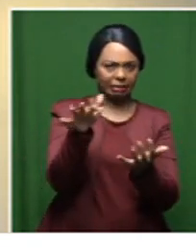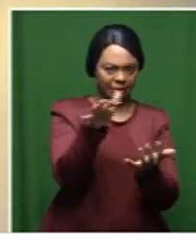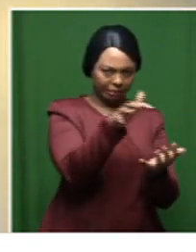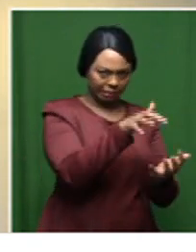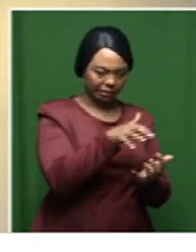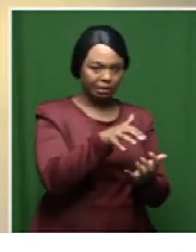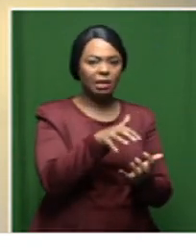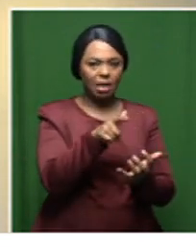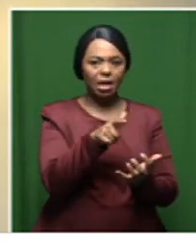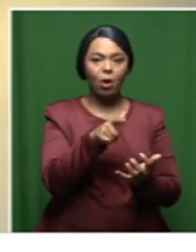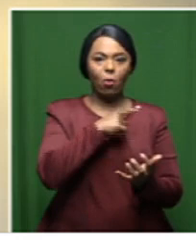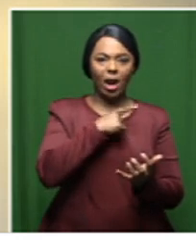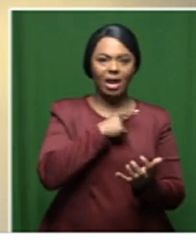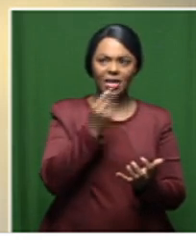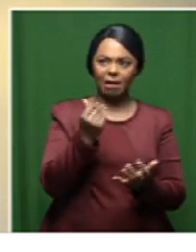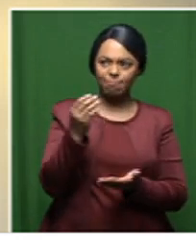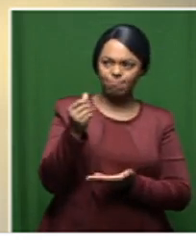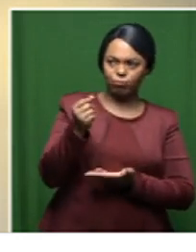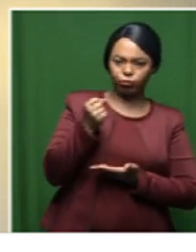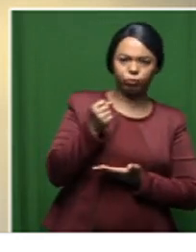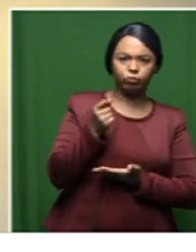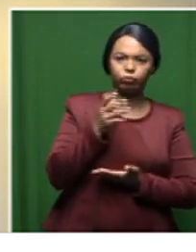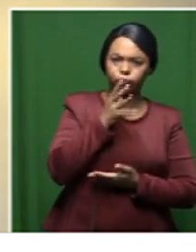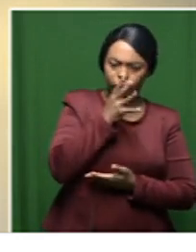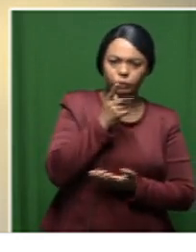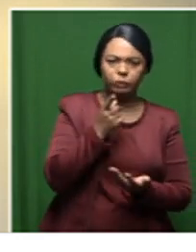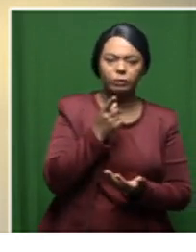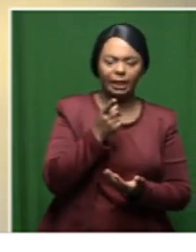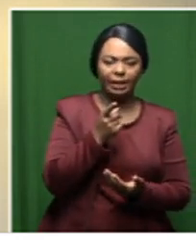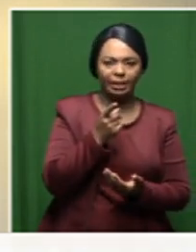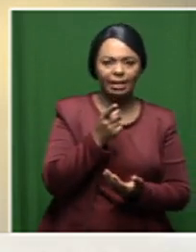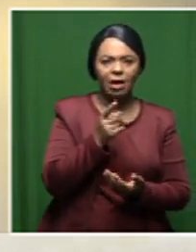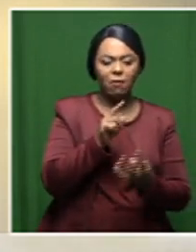a live performance. Mm. So in there, we have 4 subcategories,